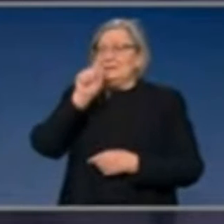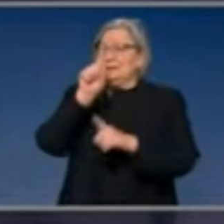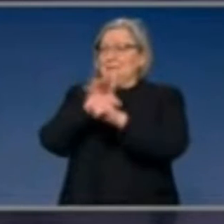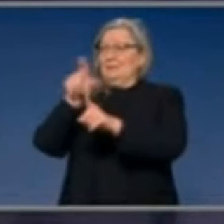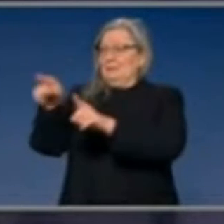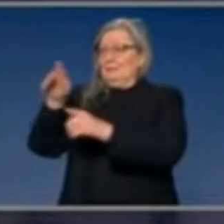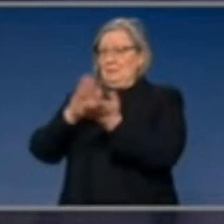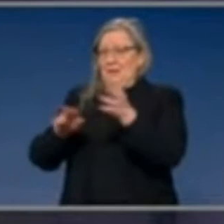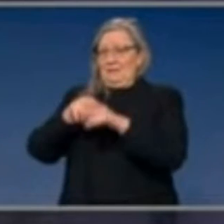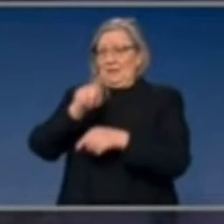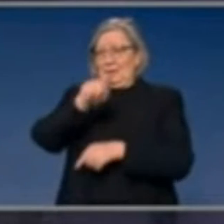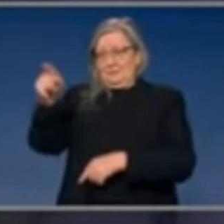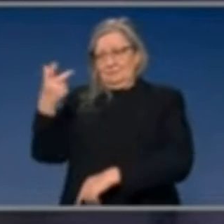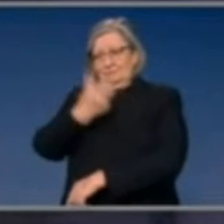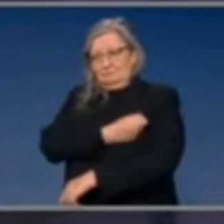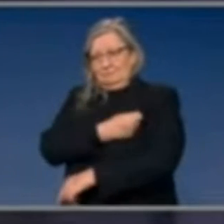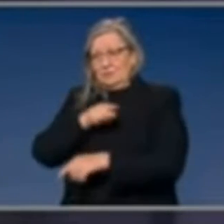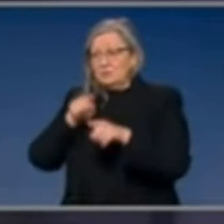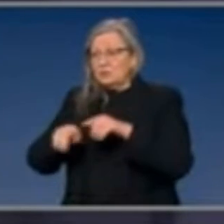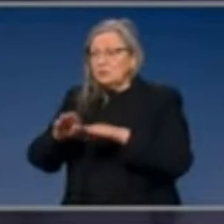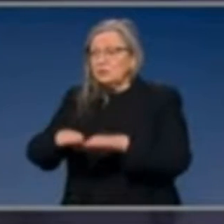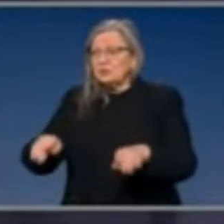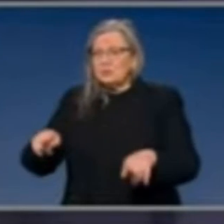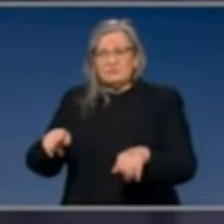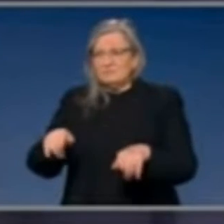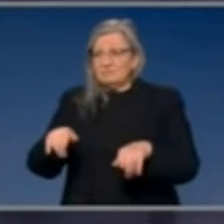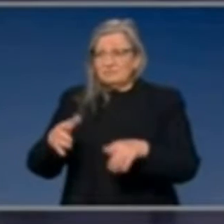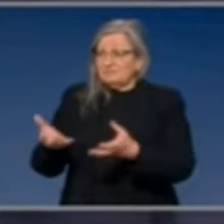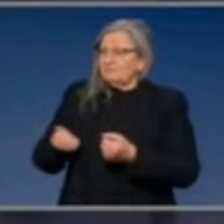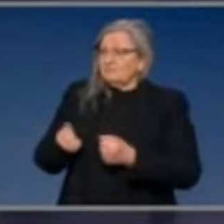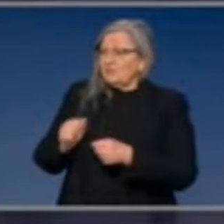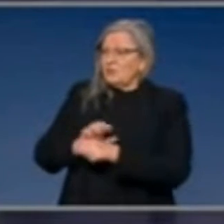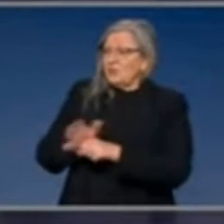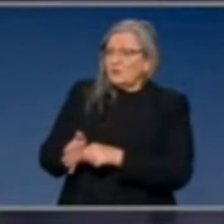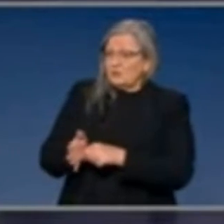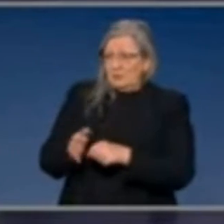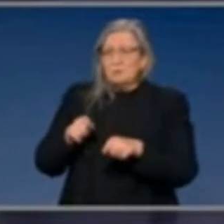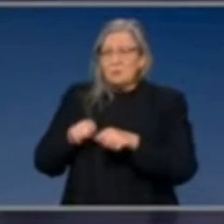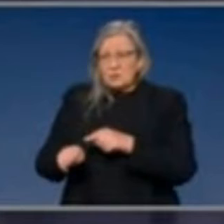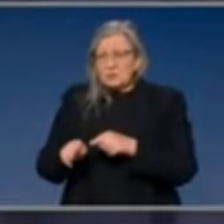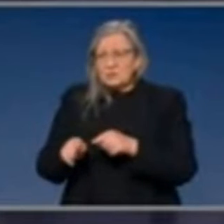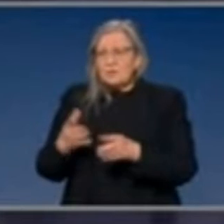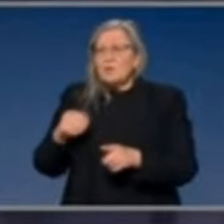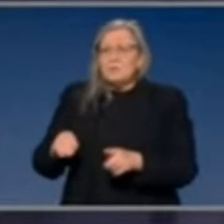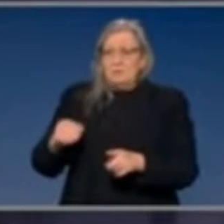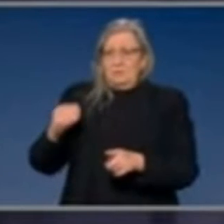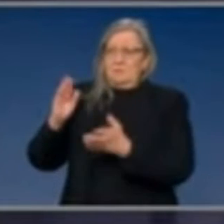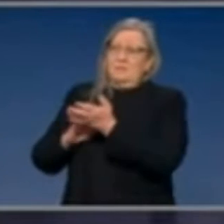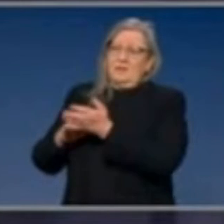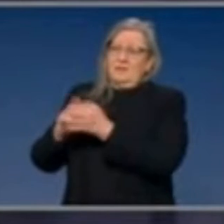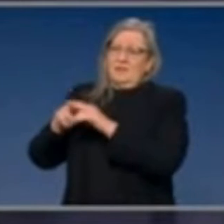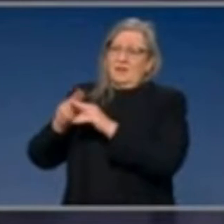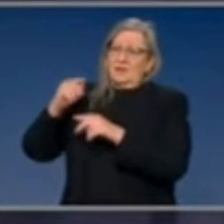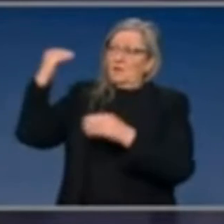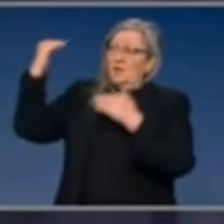children who do develop COVID catch it within the household environment from an adult. And so